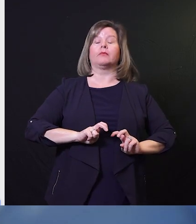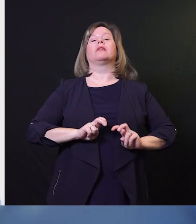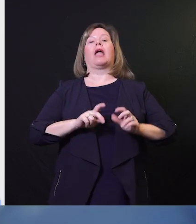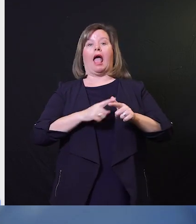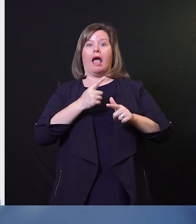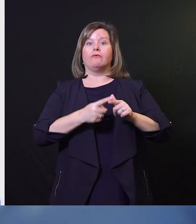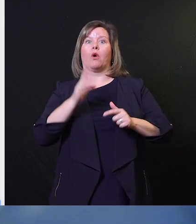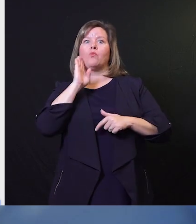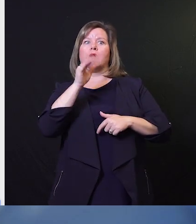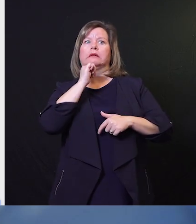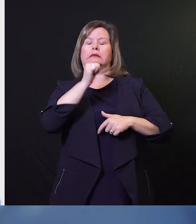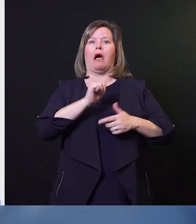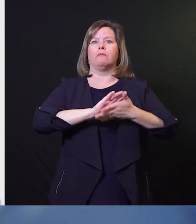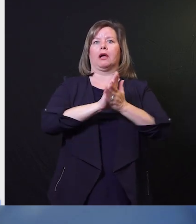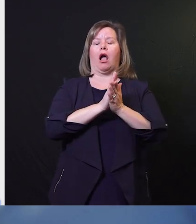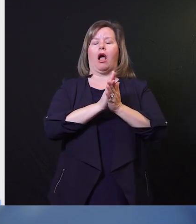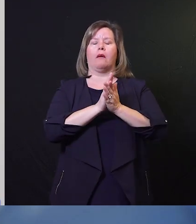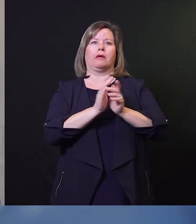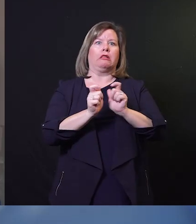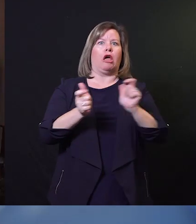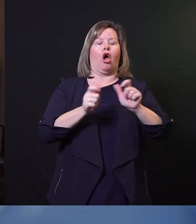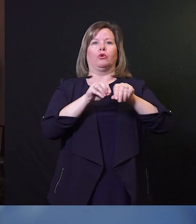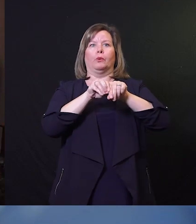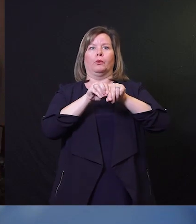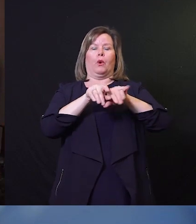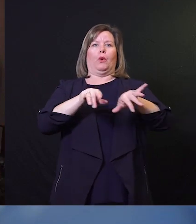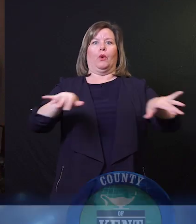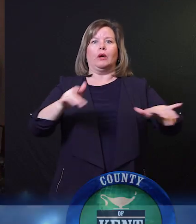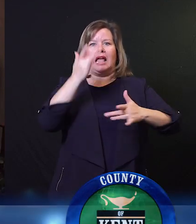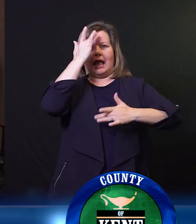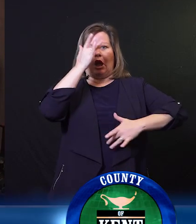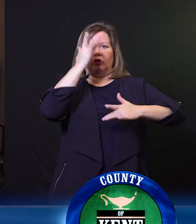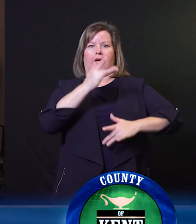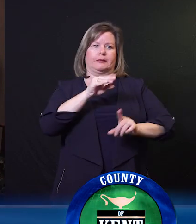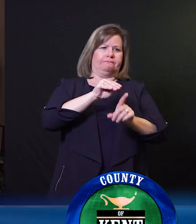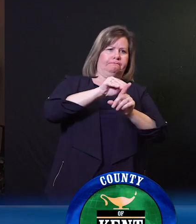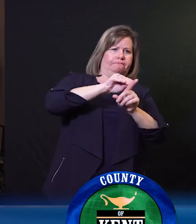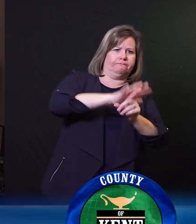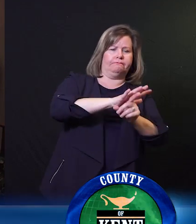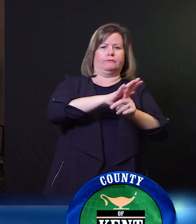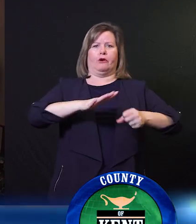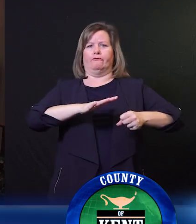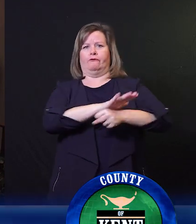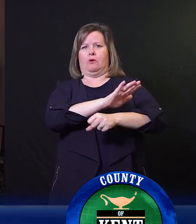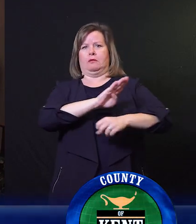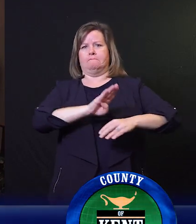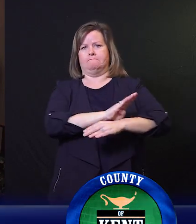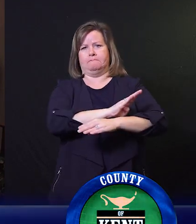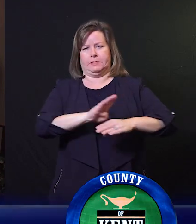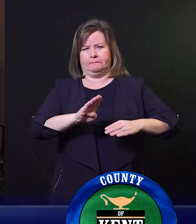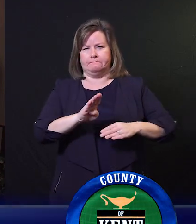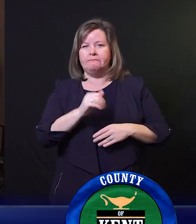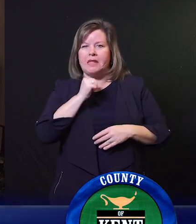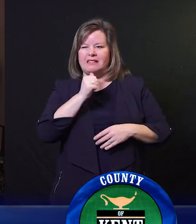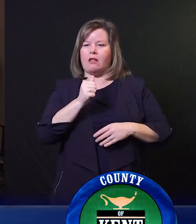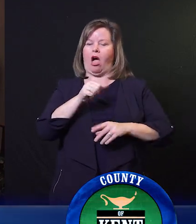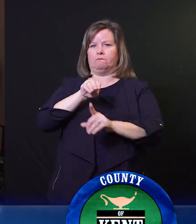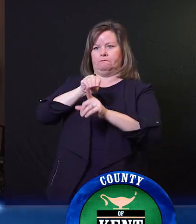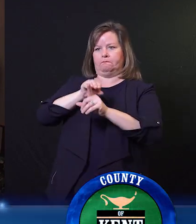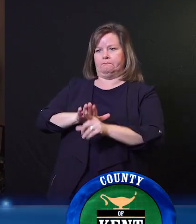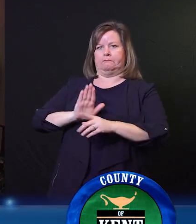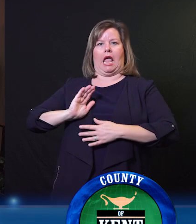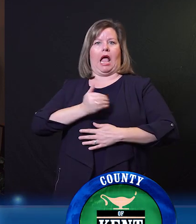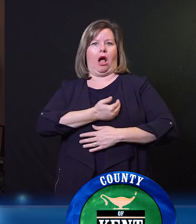it becomes a large outbreak of illness affecting an entire workplace or spilling over into the community. You'll also